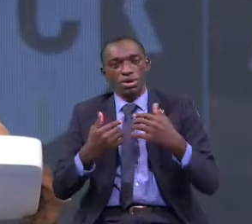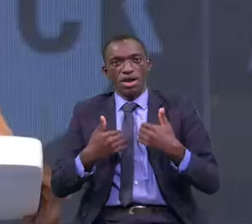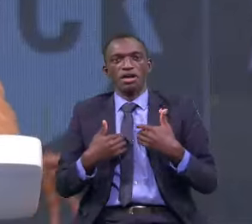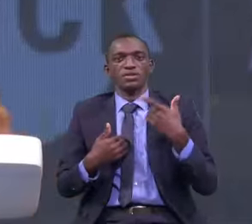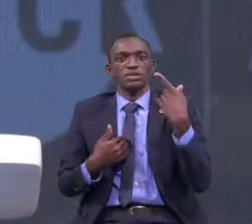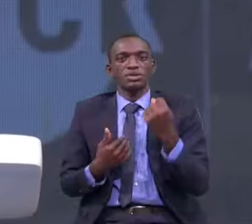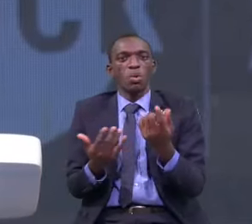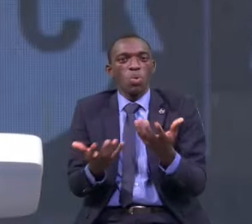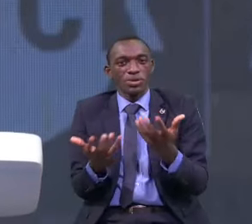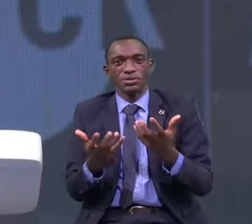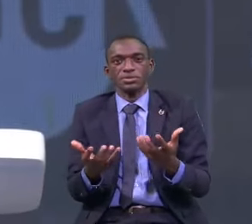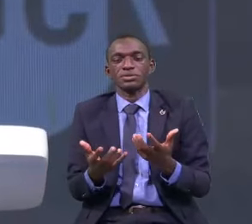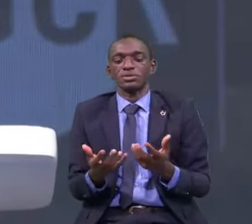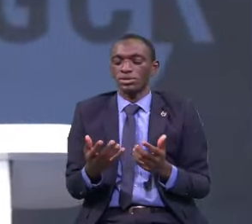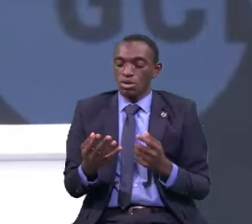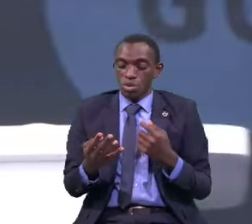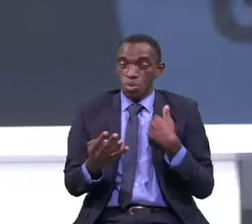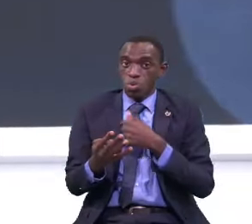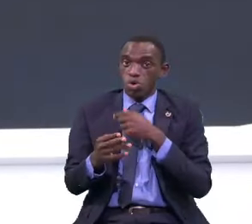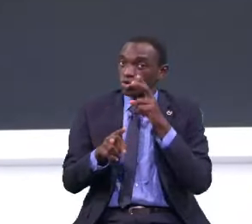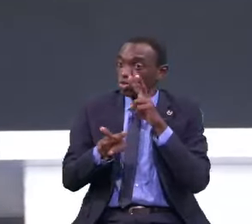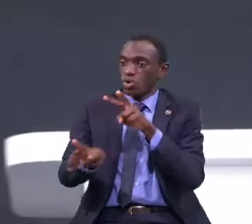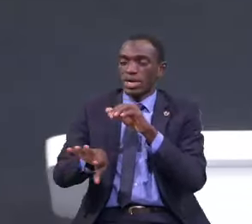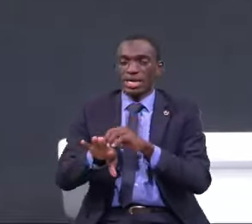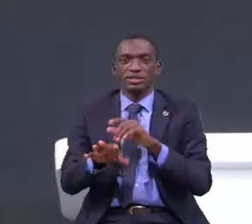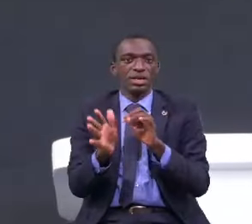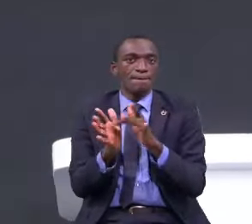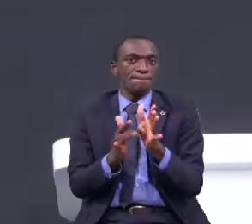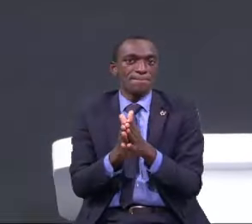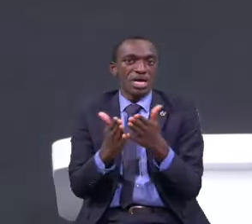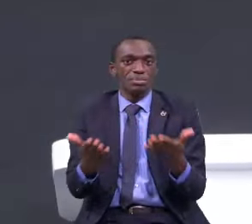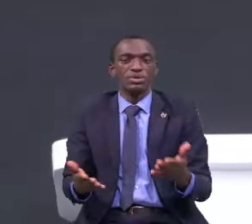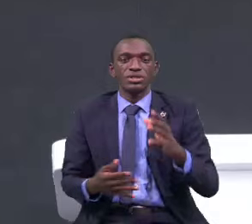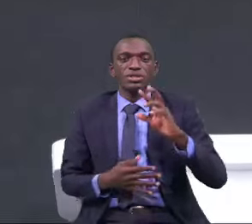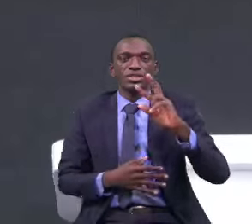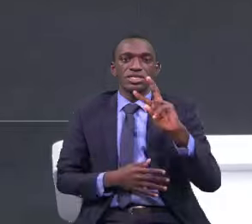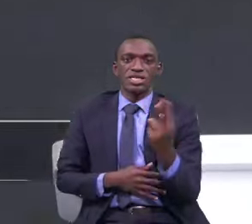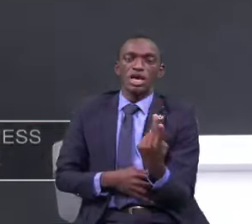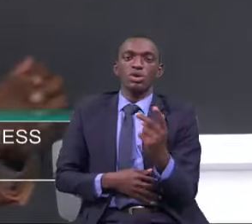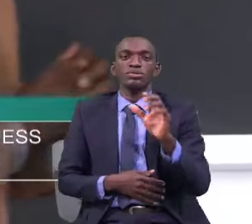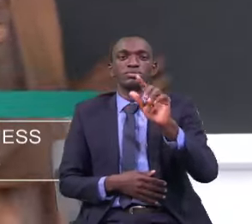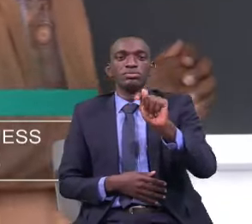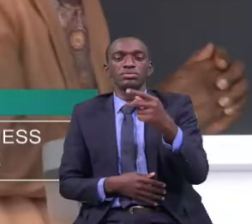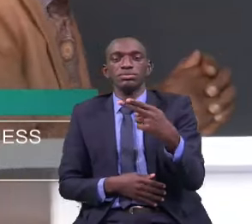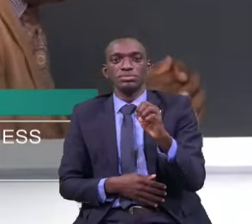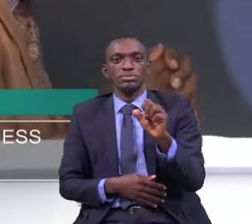We're looking at 2 Thessalonians chapter 1 verse